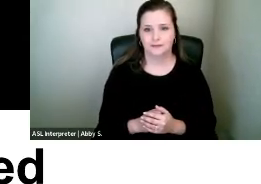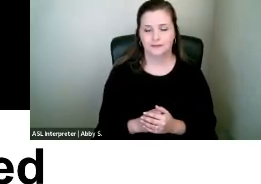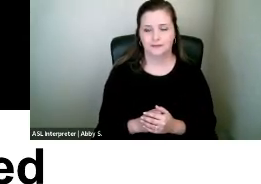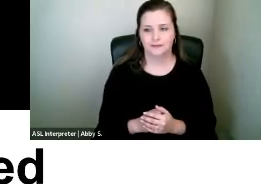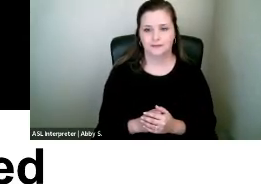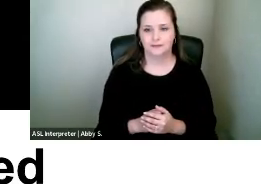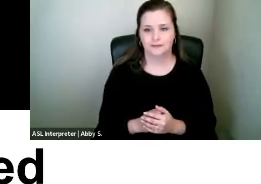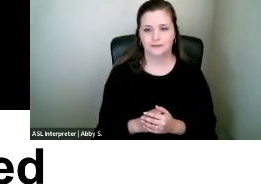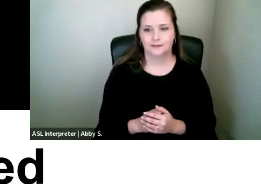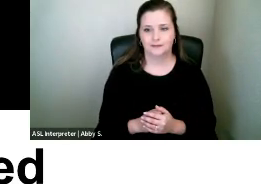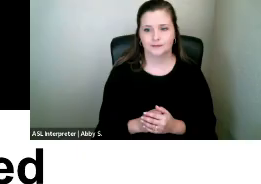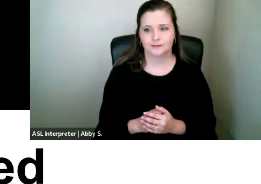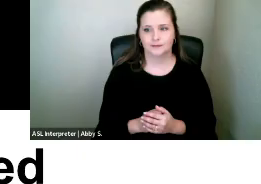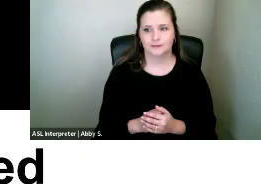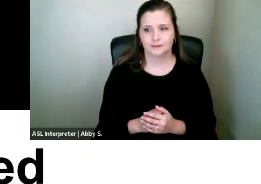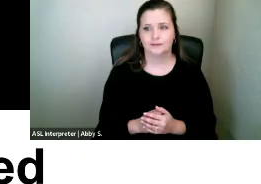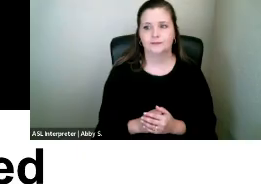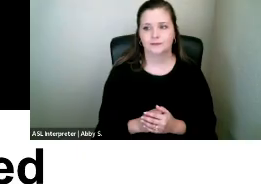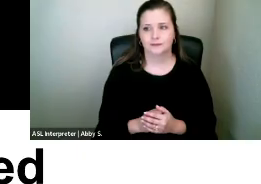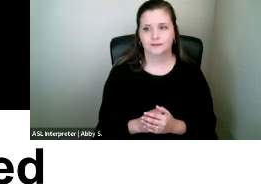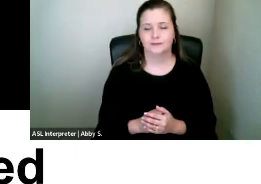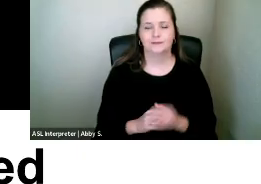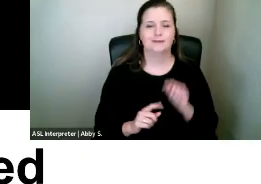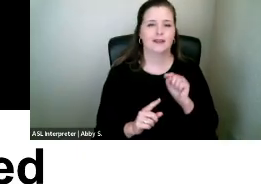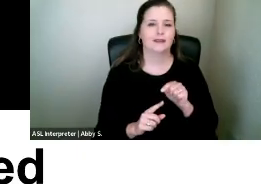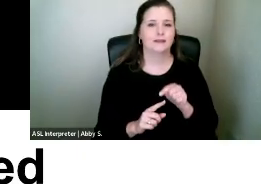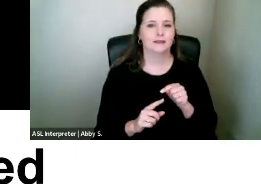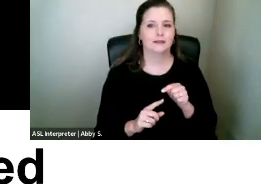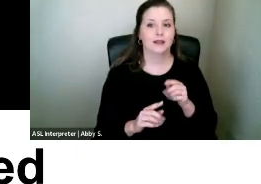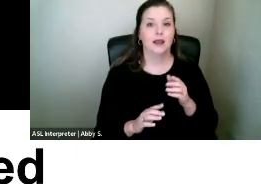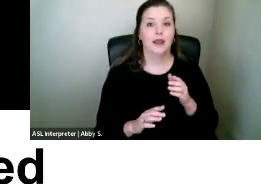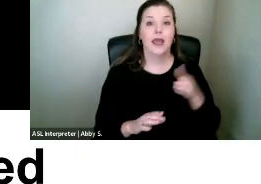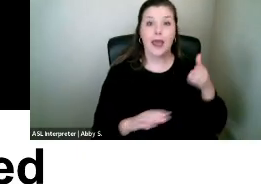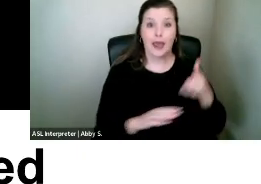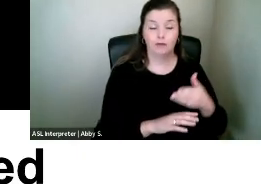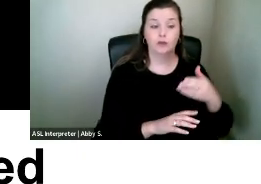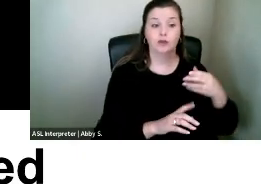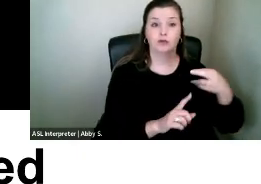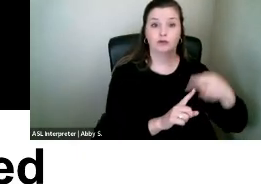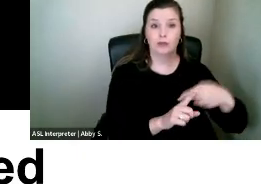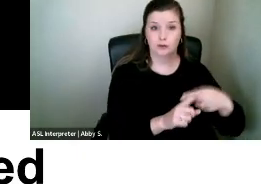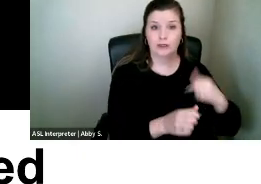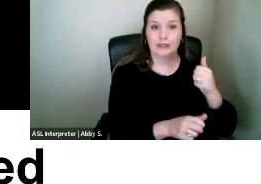this is after any initial rental assistance is awarded.